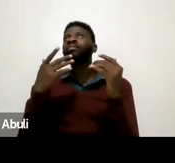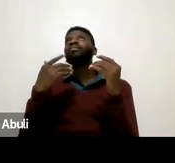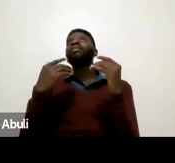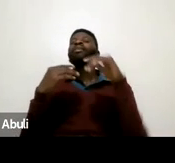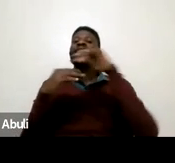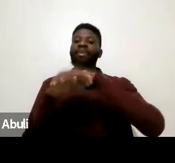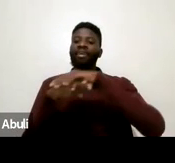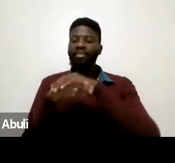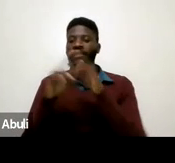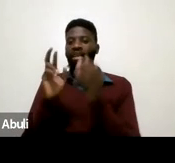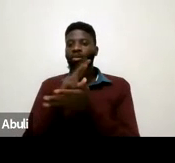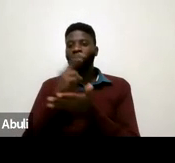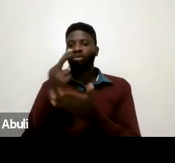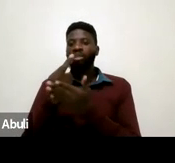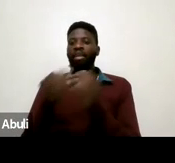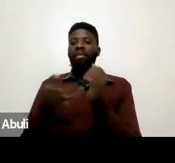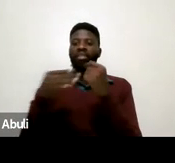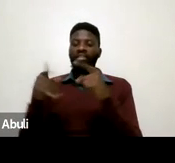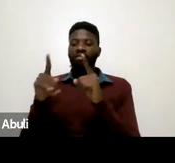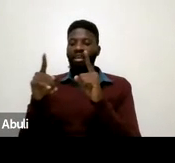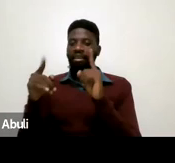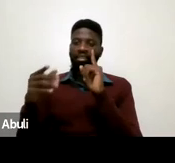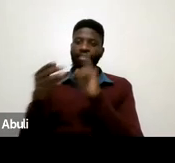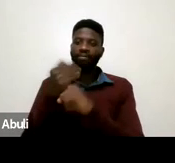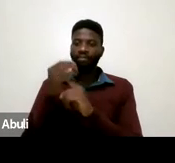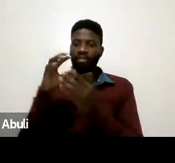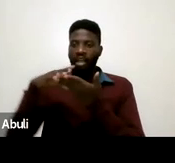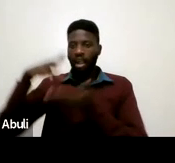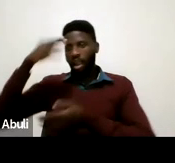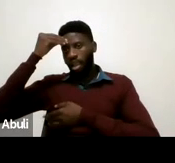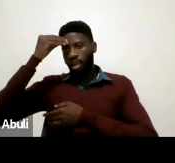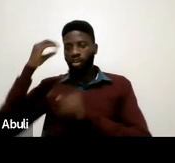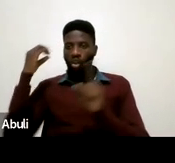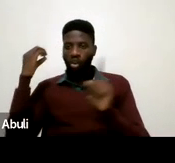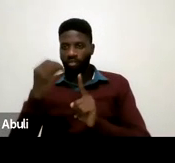resources that will help them achieve learning objectives.